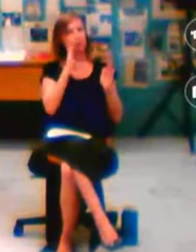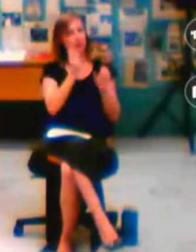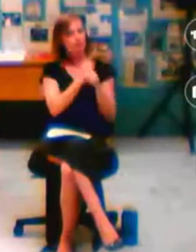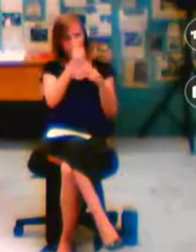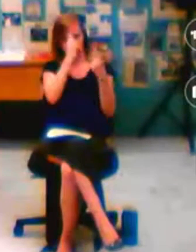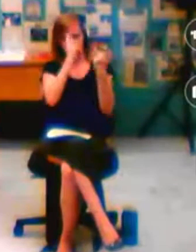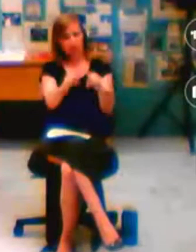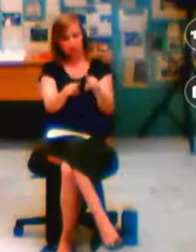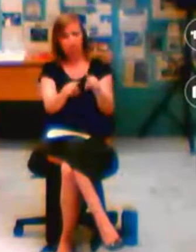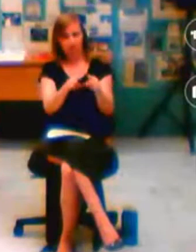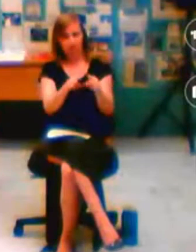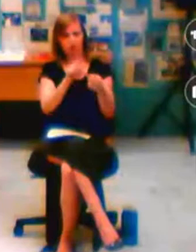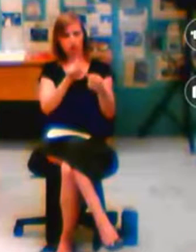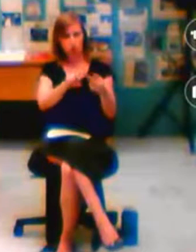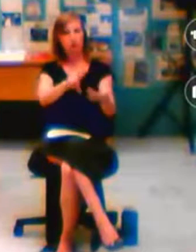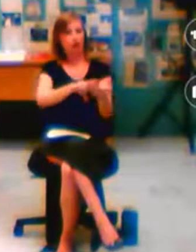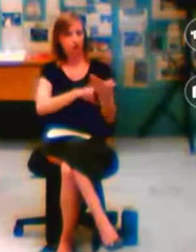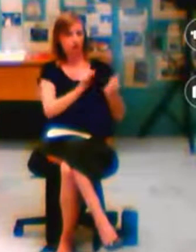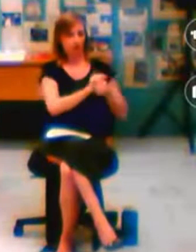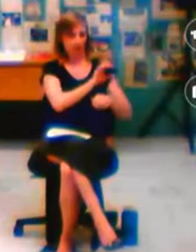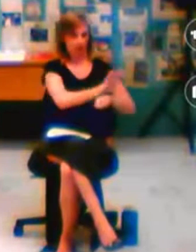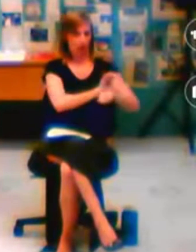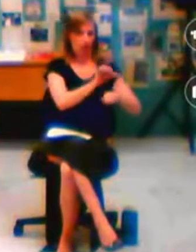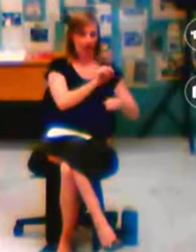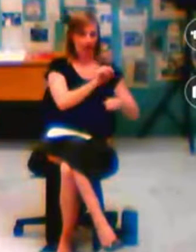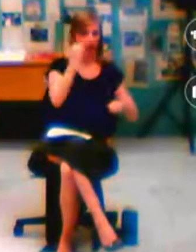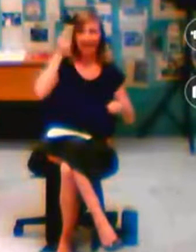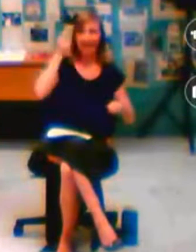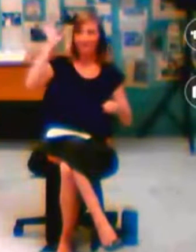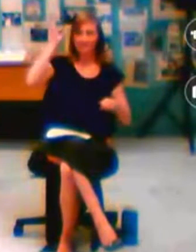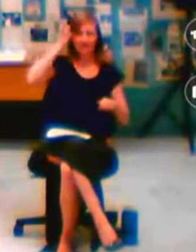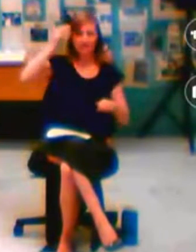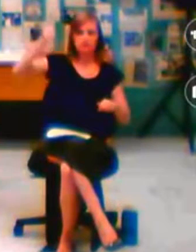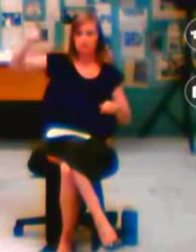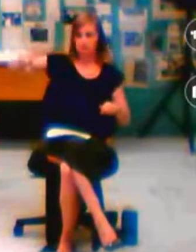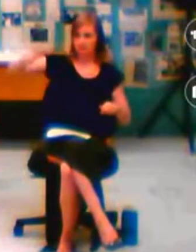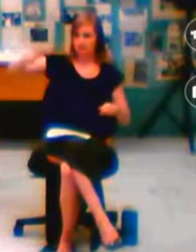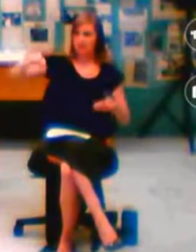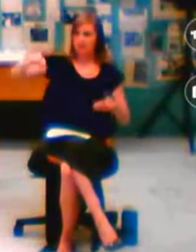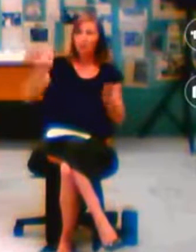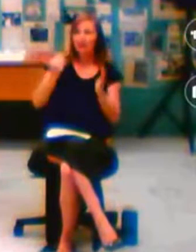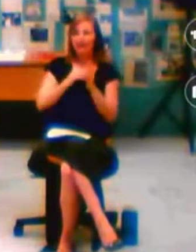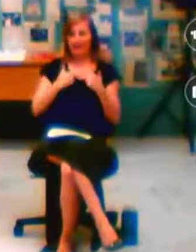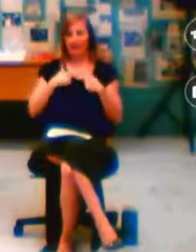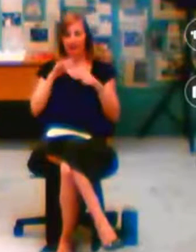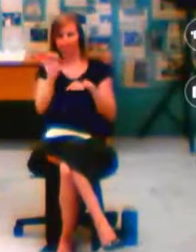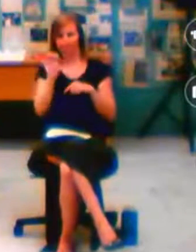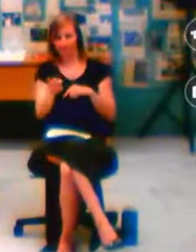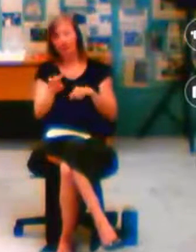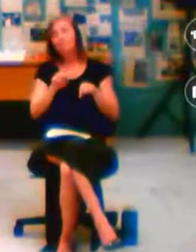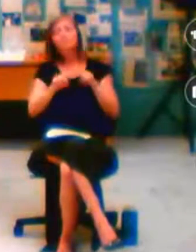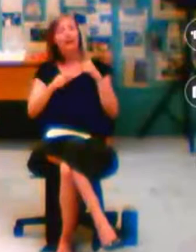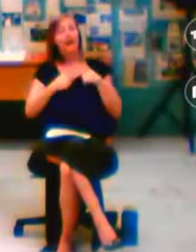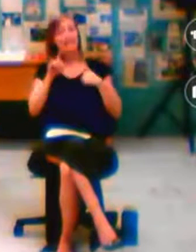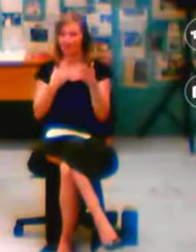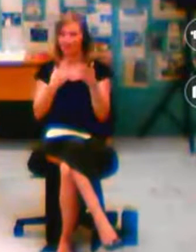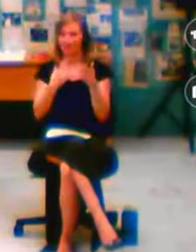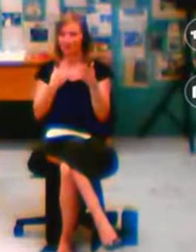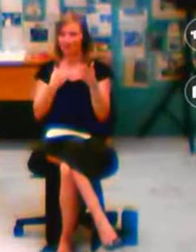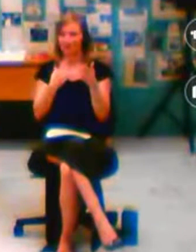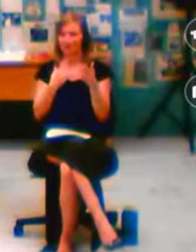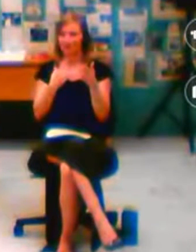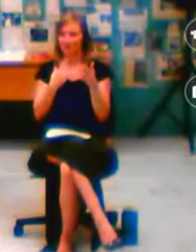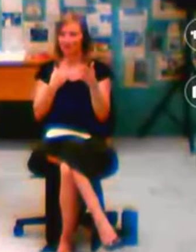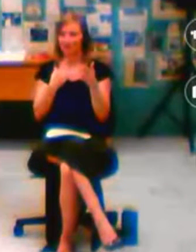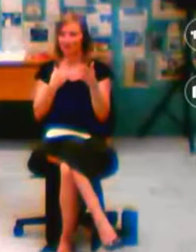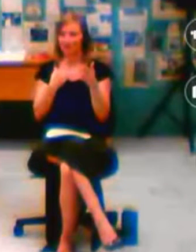to be a liaison through the executive chambers. Yes. I mean, the amendment says the state will make arrangements to